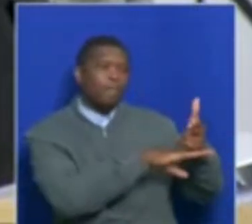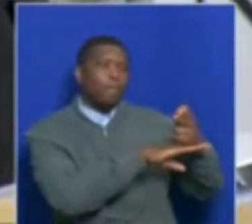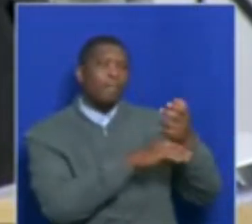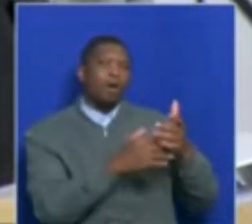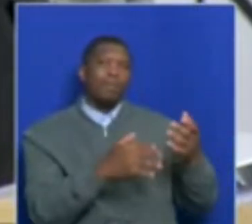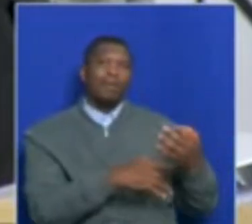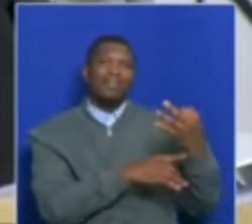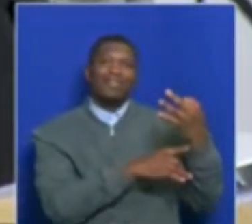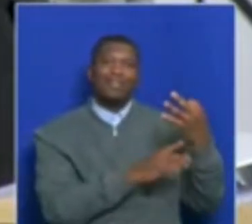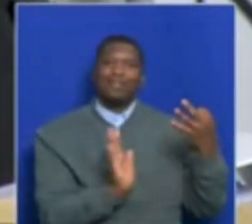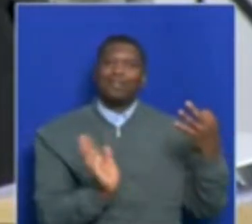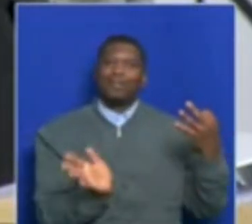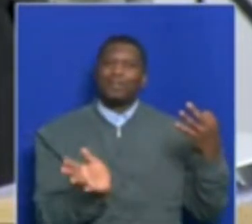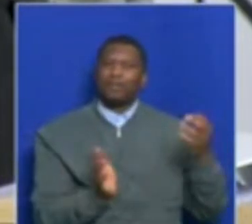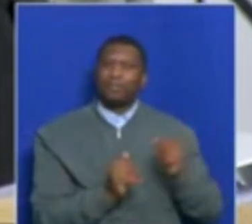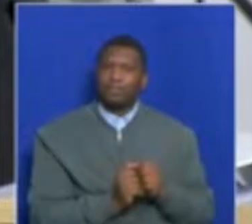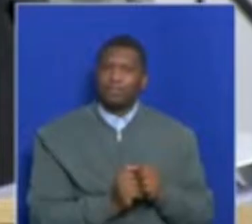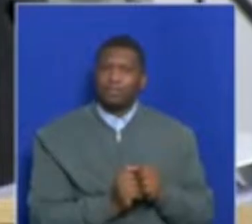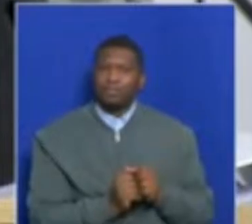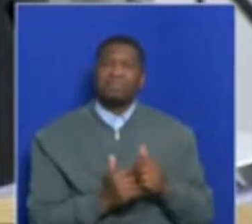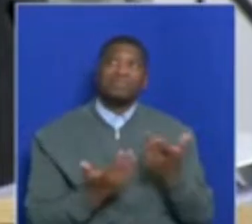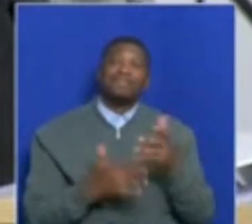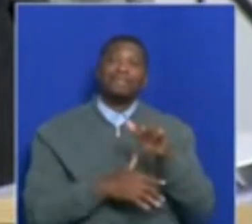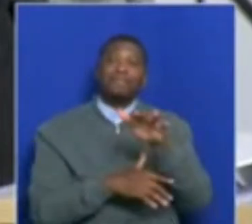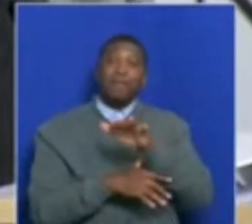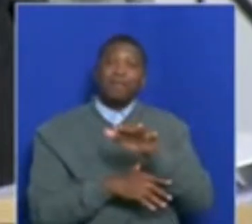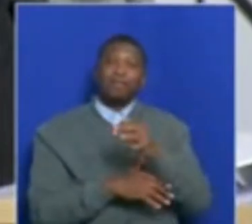your area like in Nanda and KwaMashu,